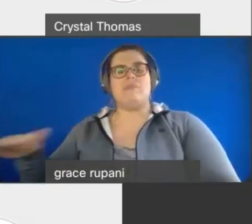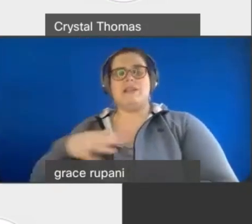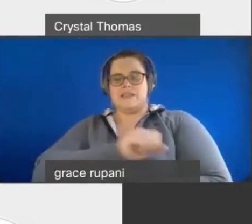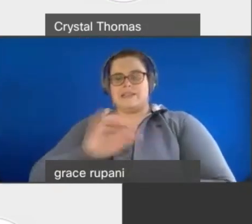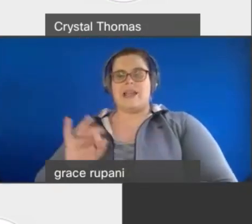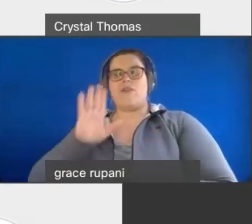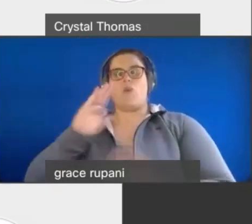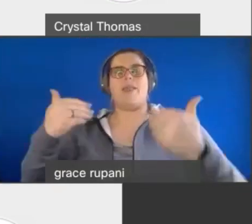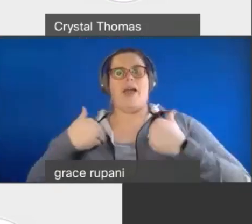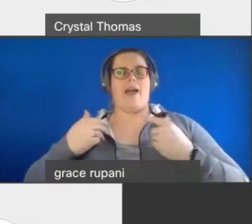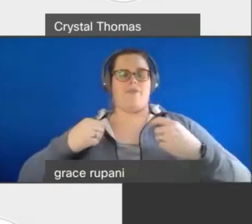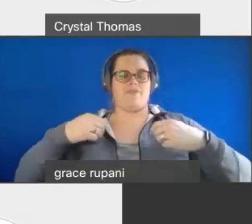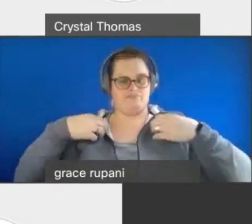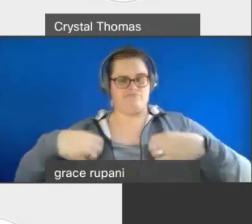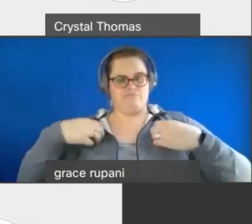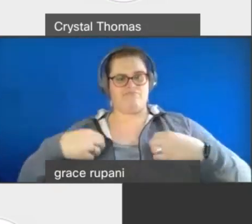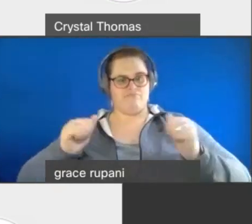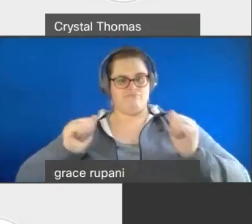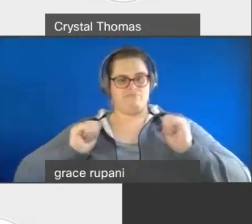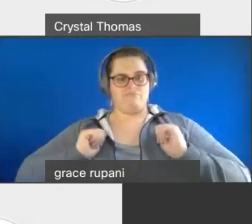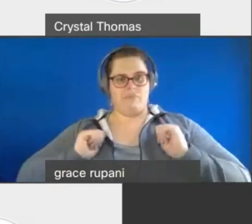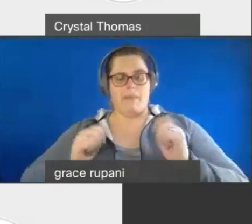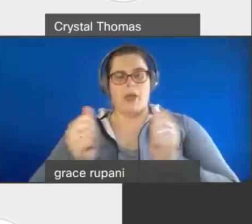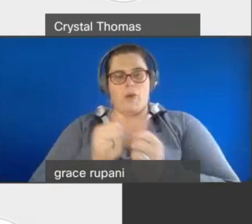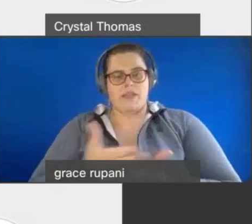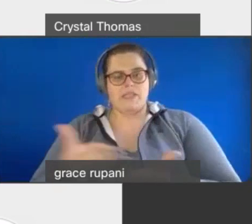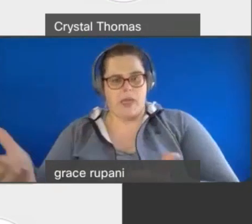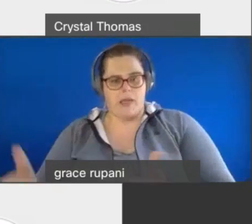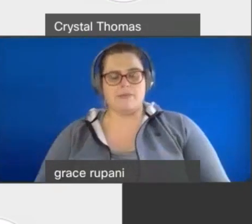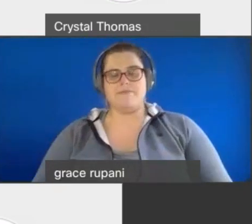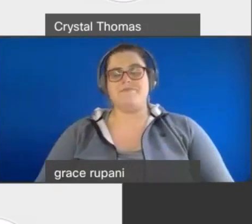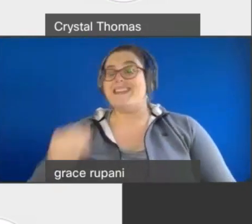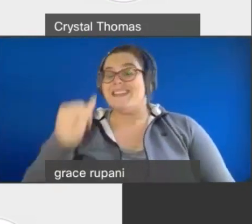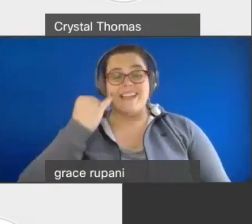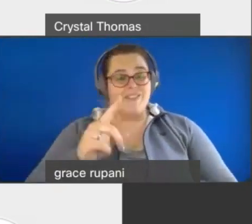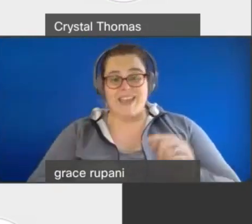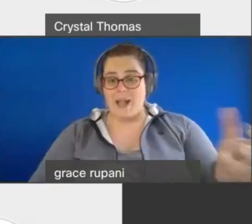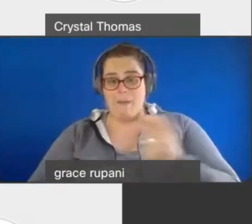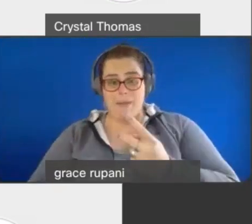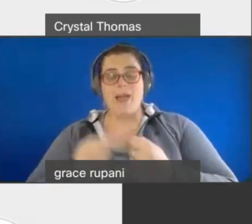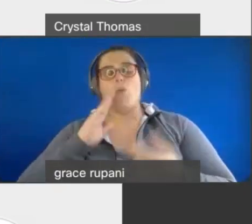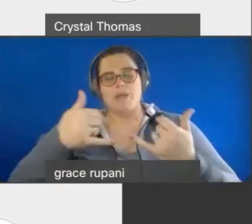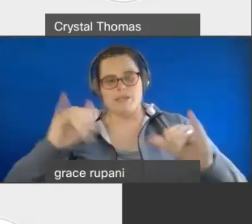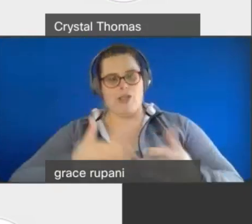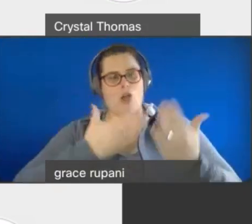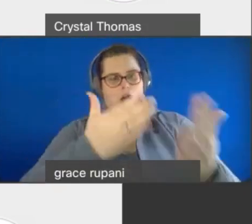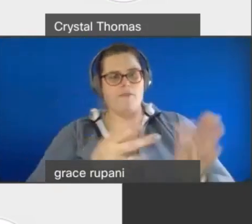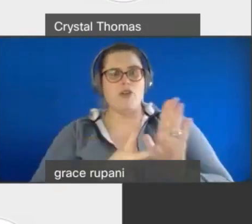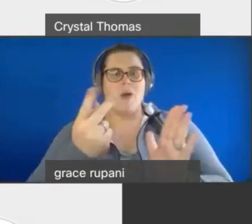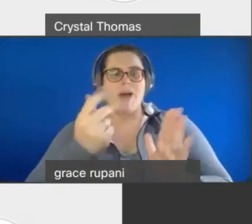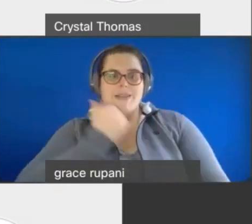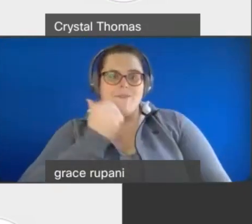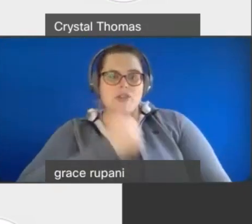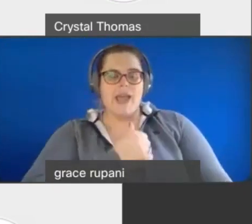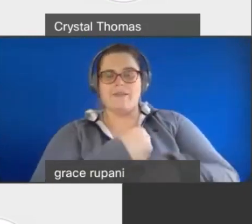are not ready to come back, we will still be offering our virtual services. where we do it twice a day, Monday through